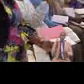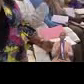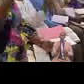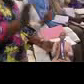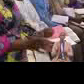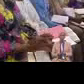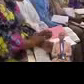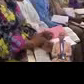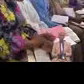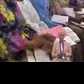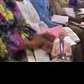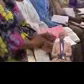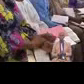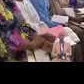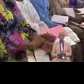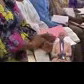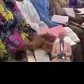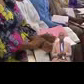Amen.